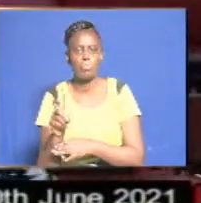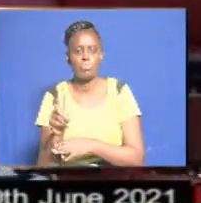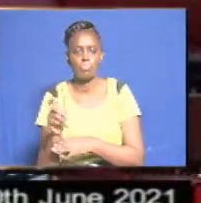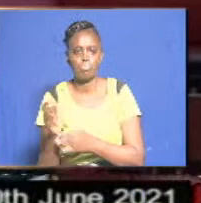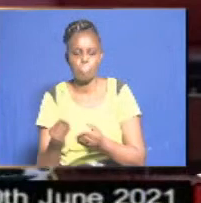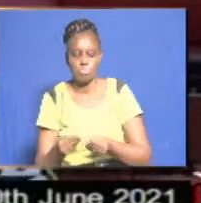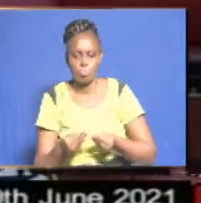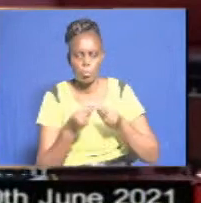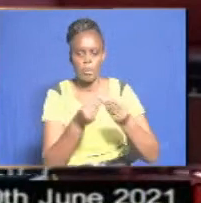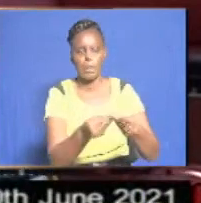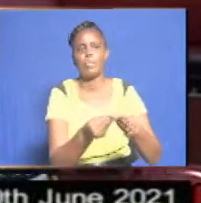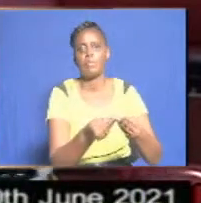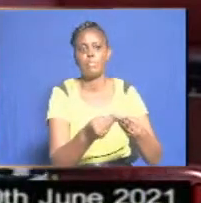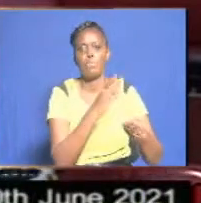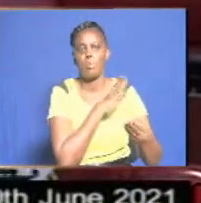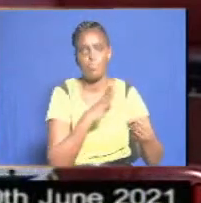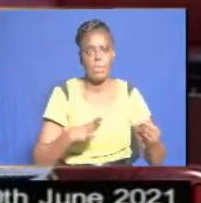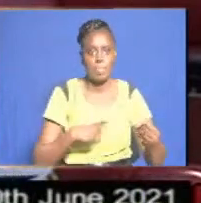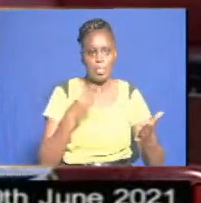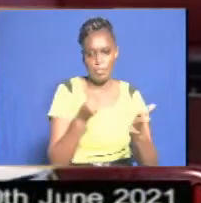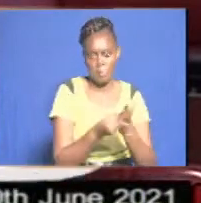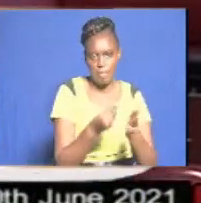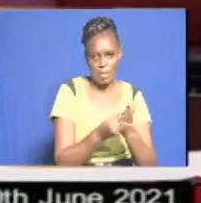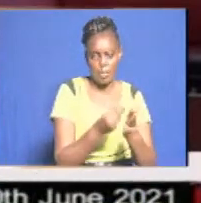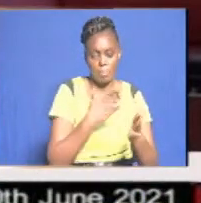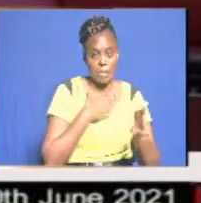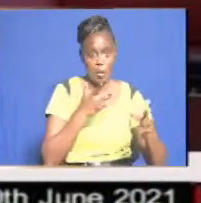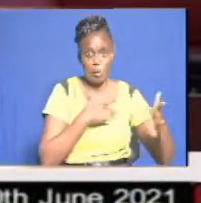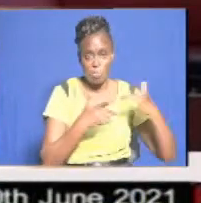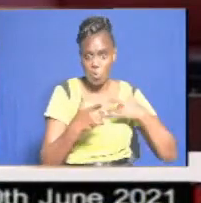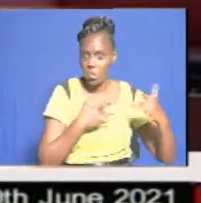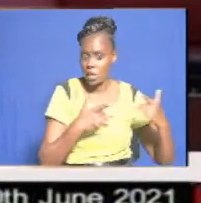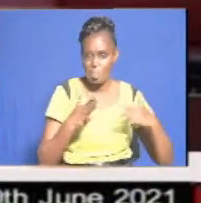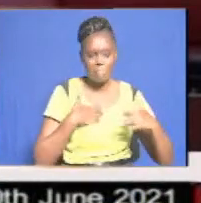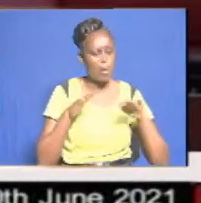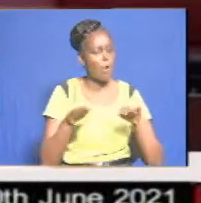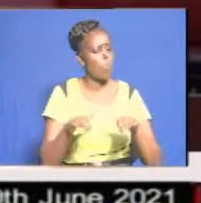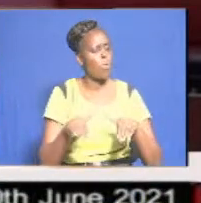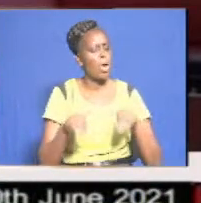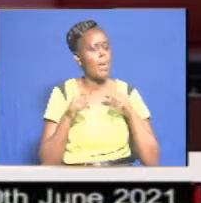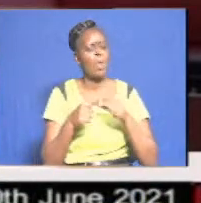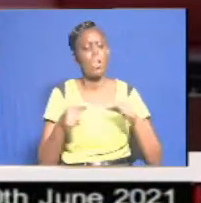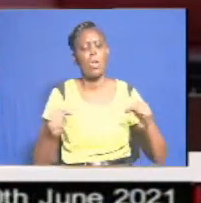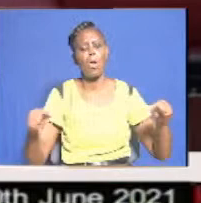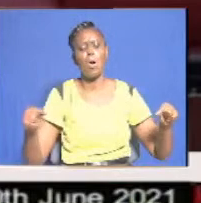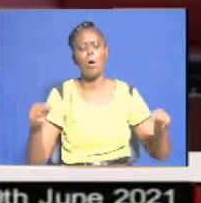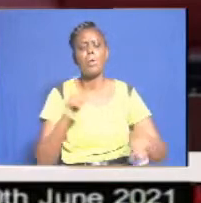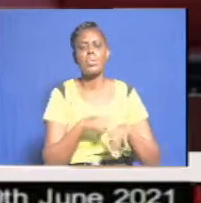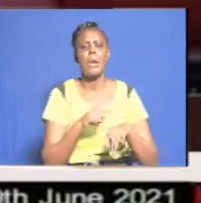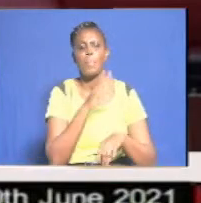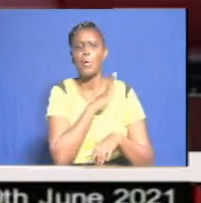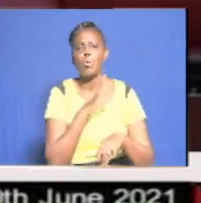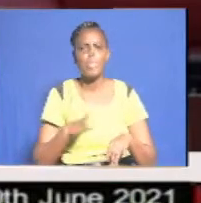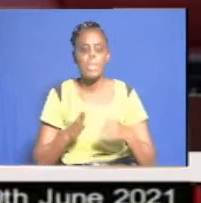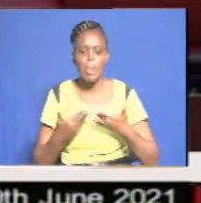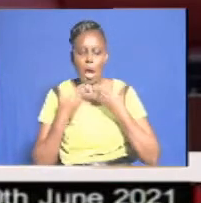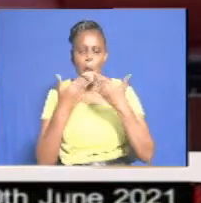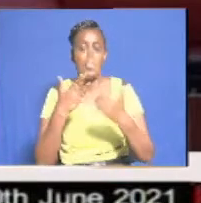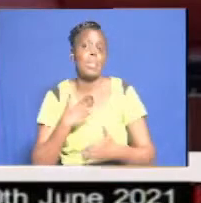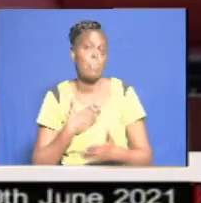Committee. I am concerned because it's taking too long for me to get an answer.